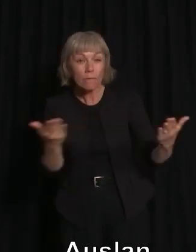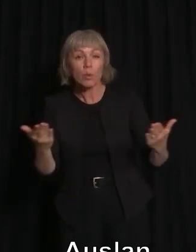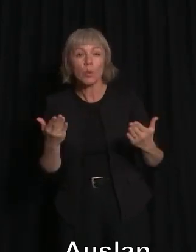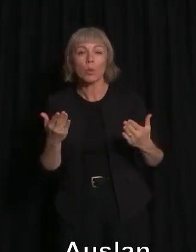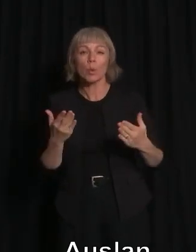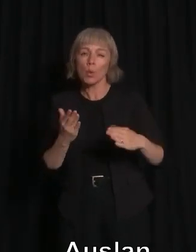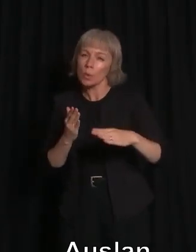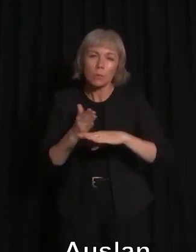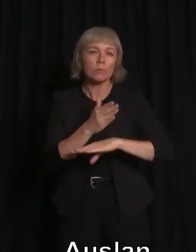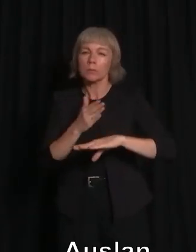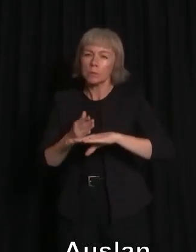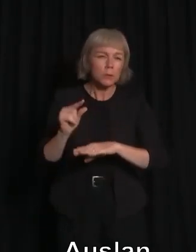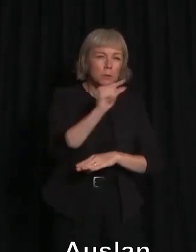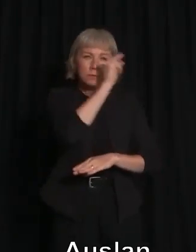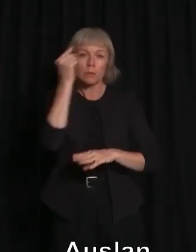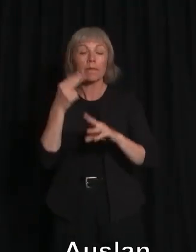thanks.